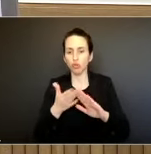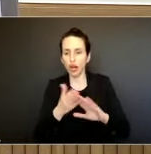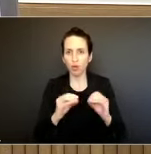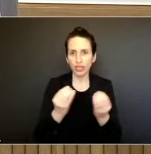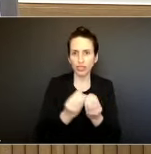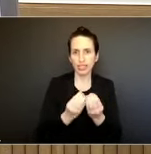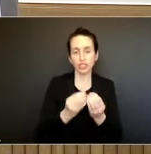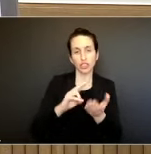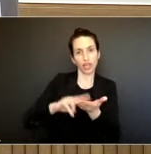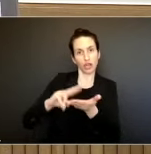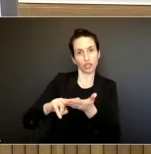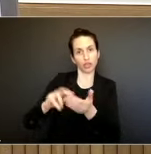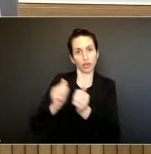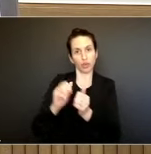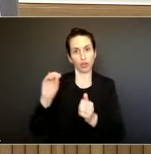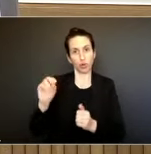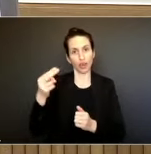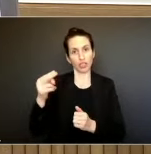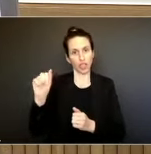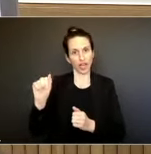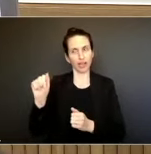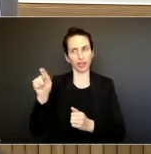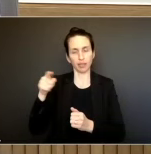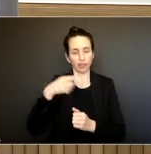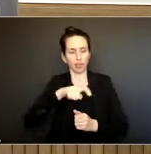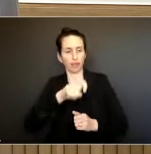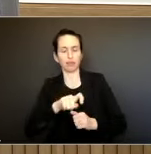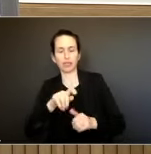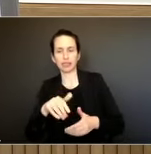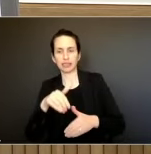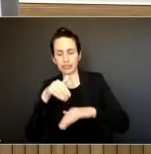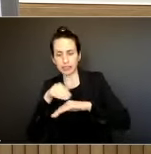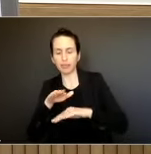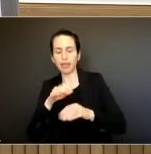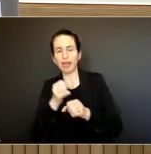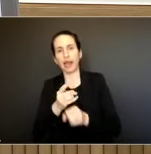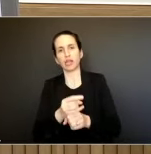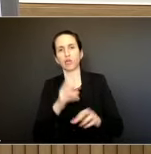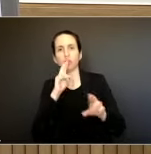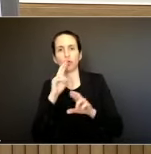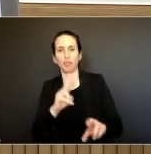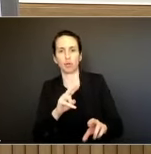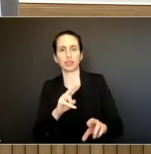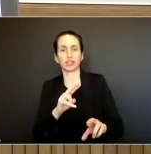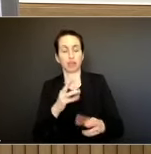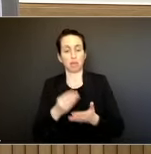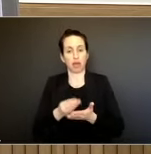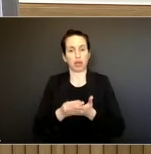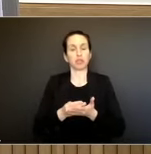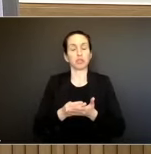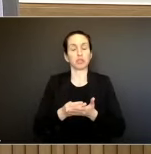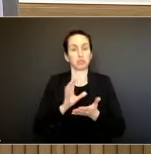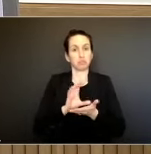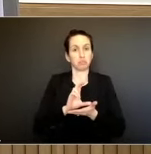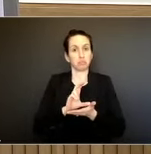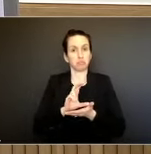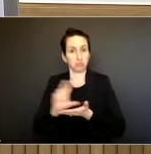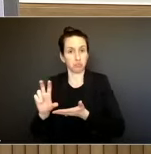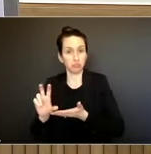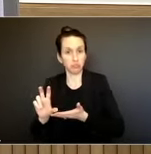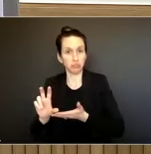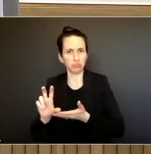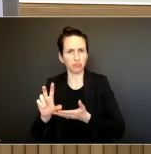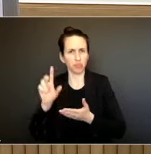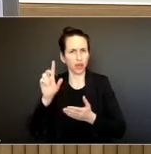submit annual reports. The measure would appropriate funds, and I'll note that there is a proposed -1 amendment submitted, I believe, by the Vice